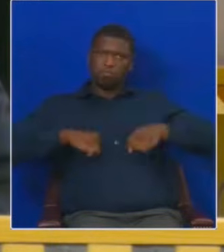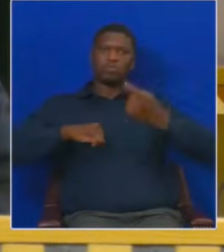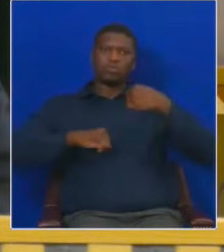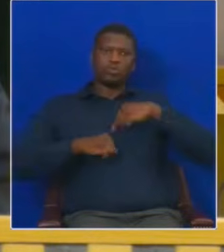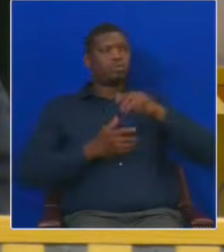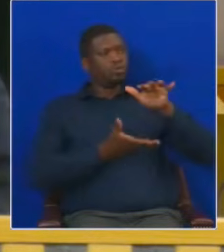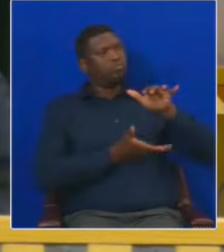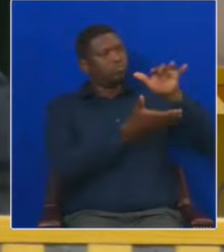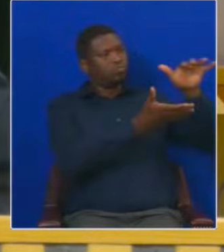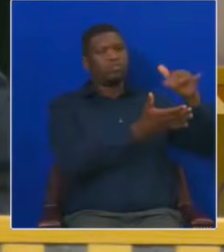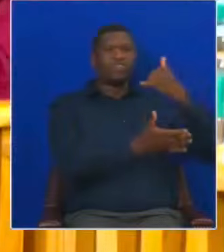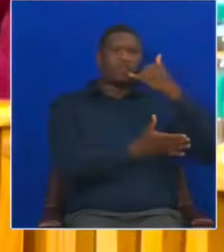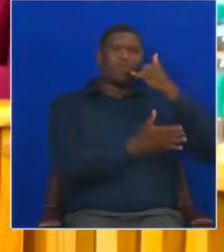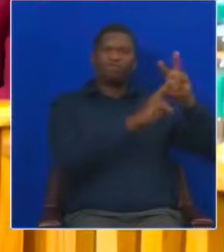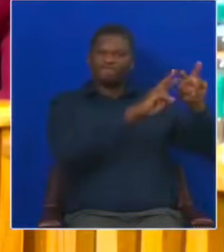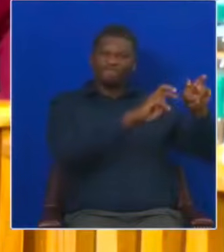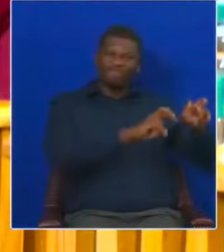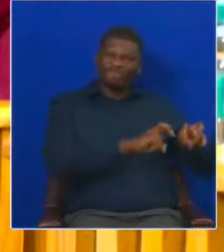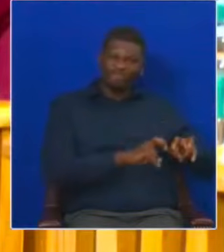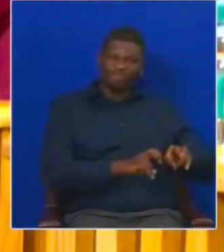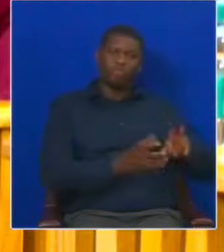Thank you.